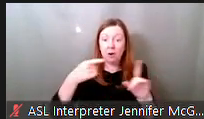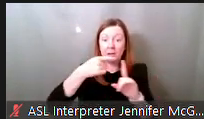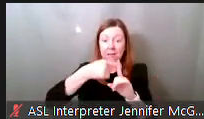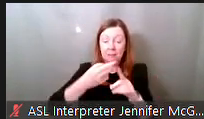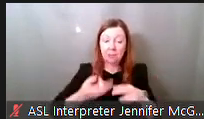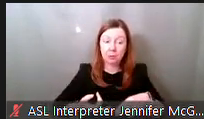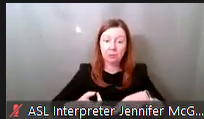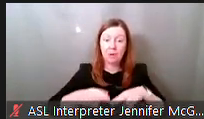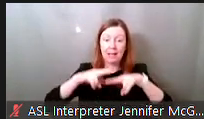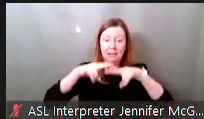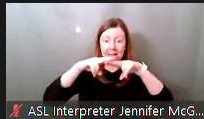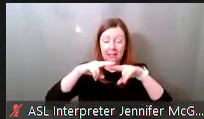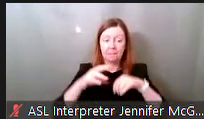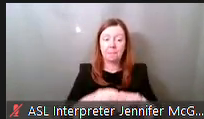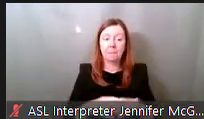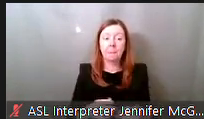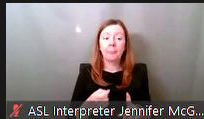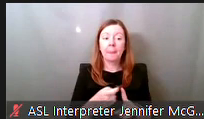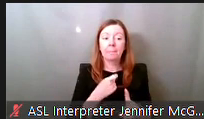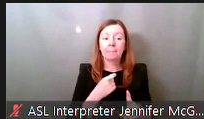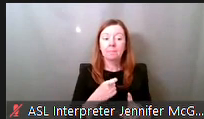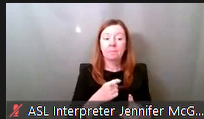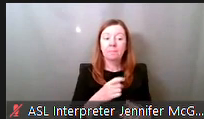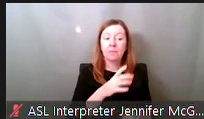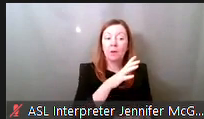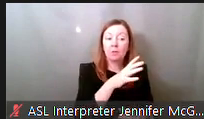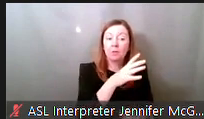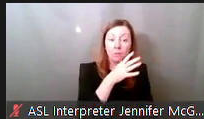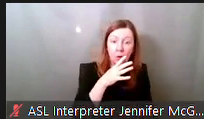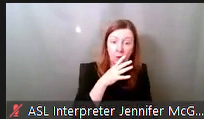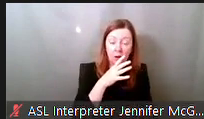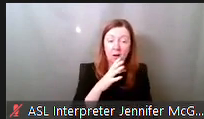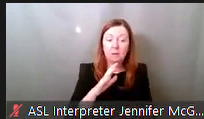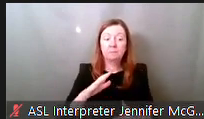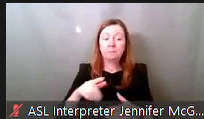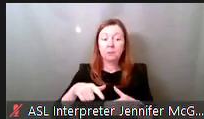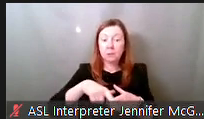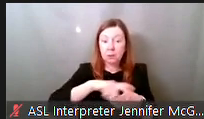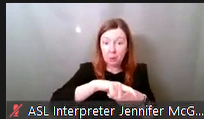rising as you go from rural to suburban